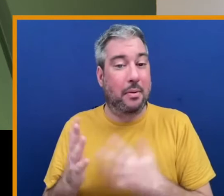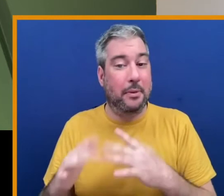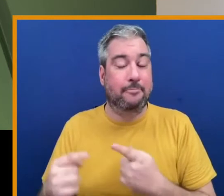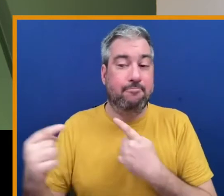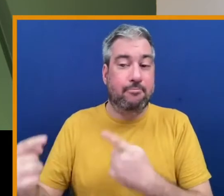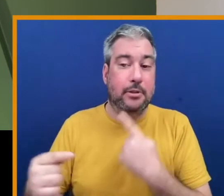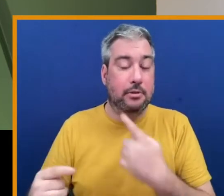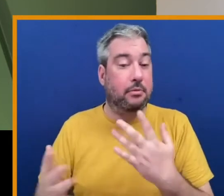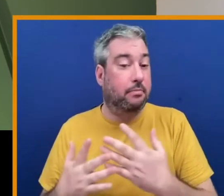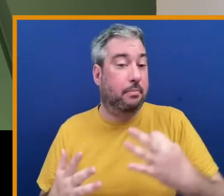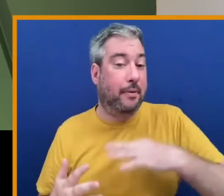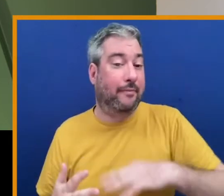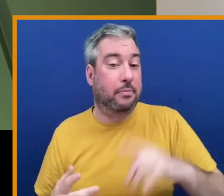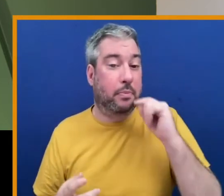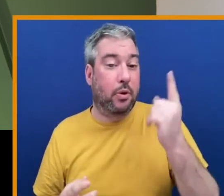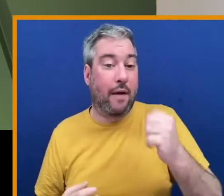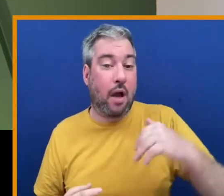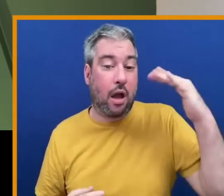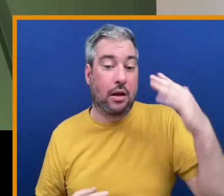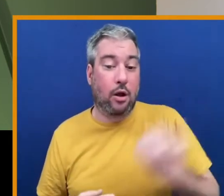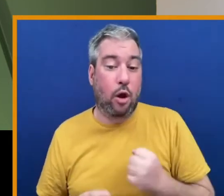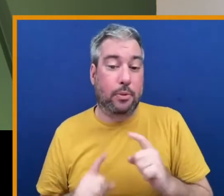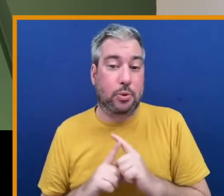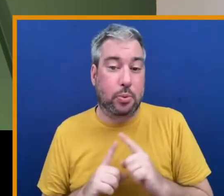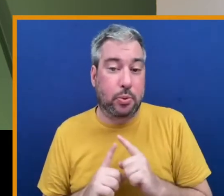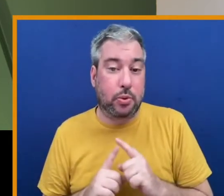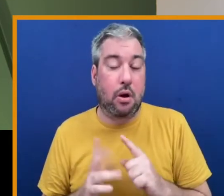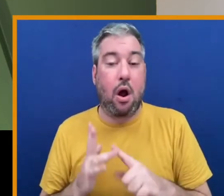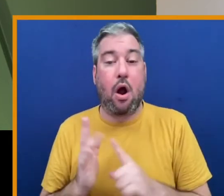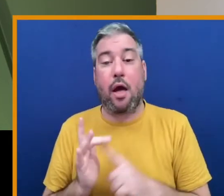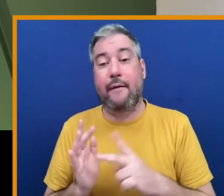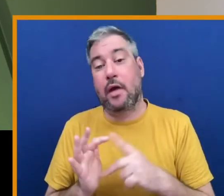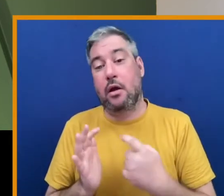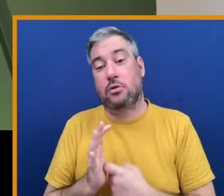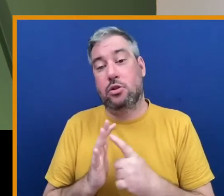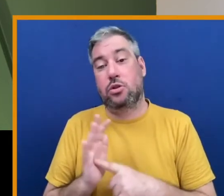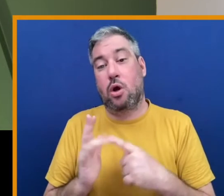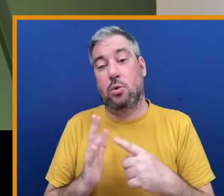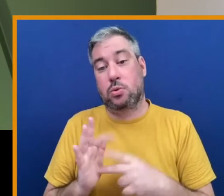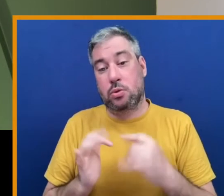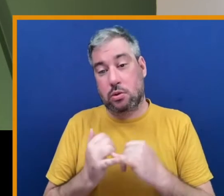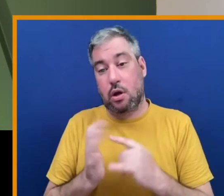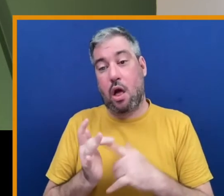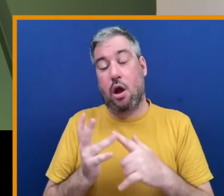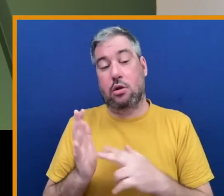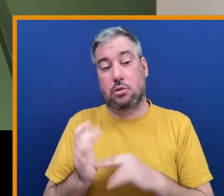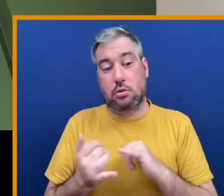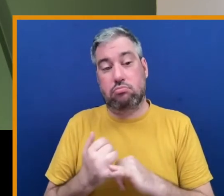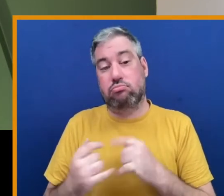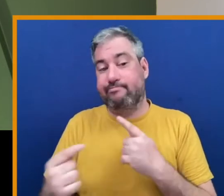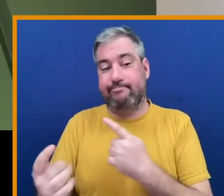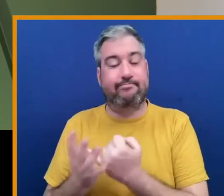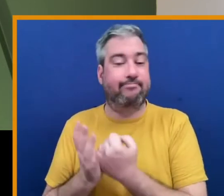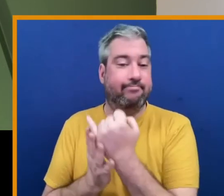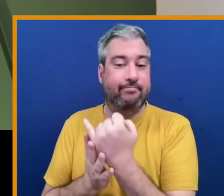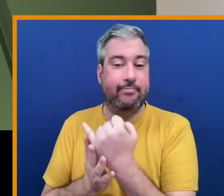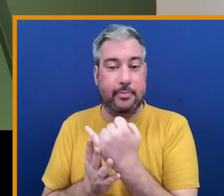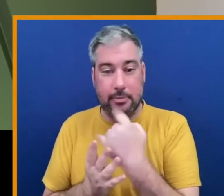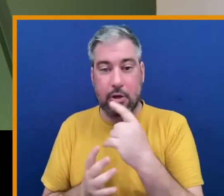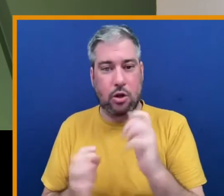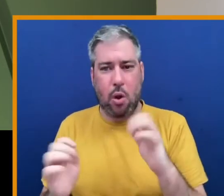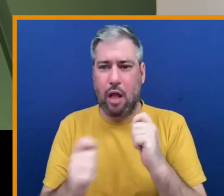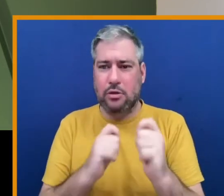that. He highlights that no alternatives are being offered. And Lucas North also in his contribution said